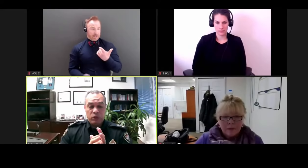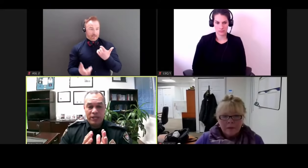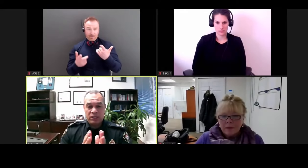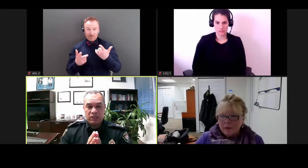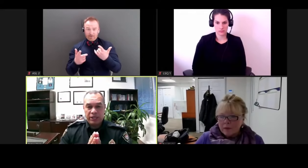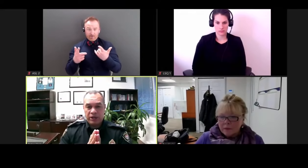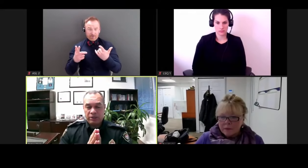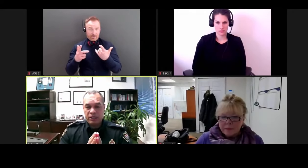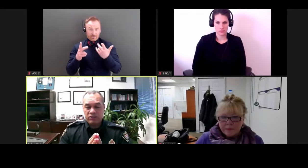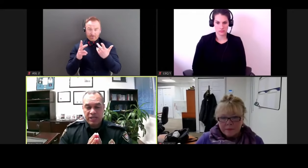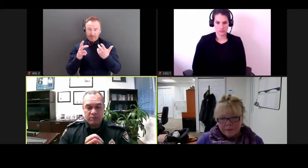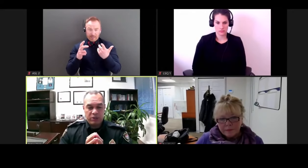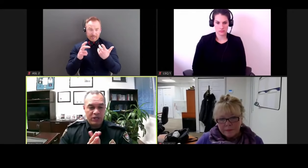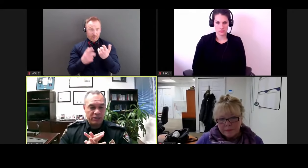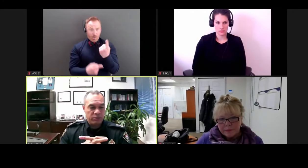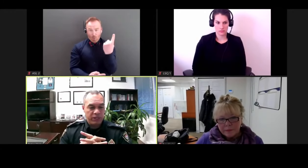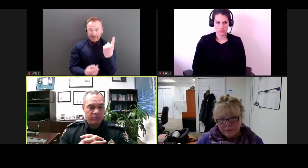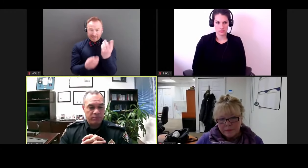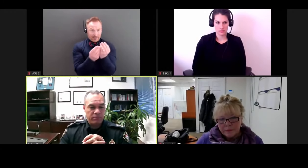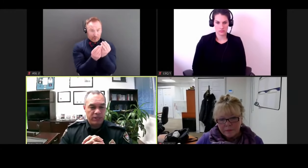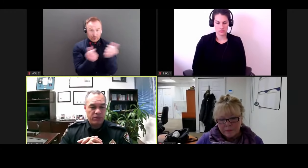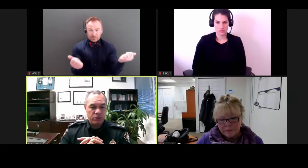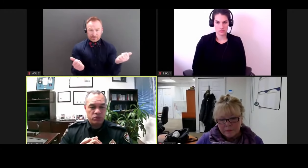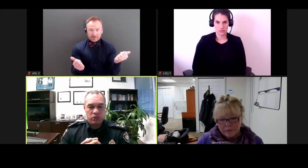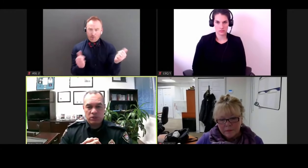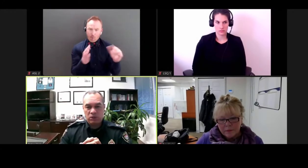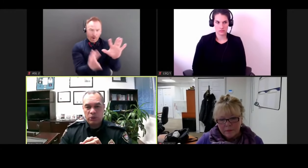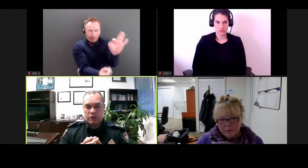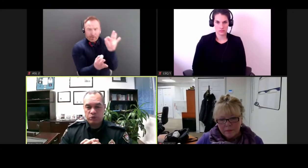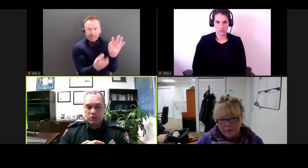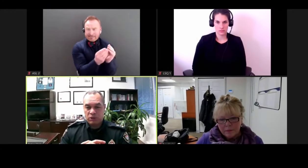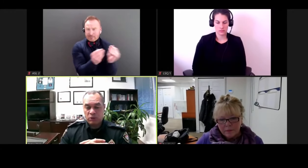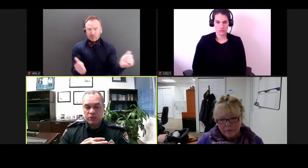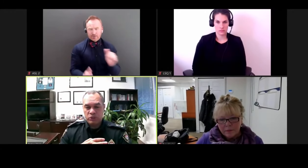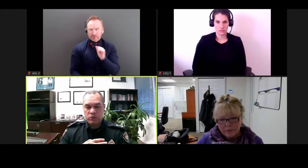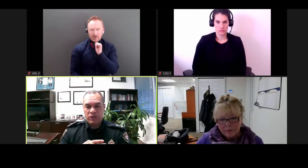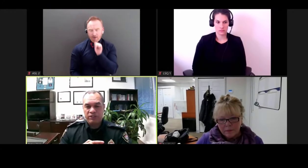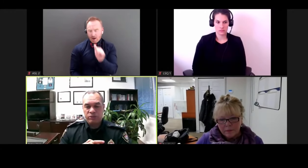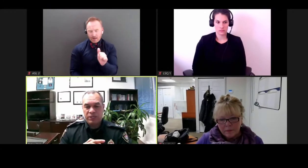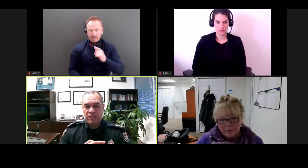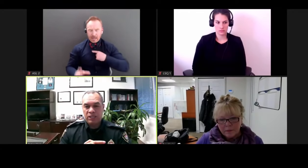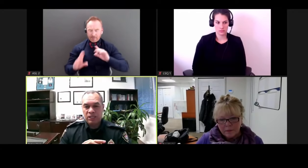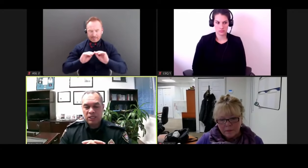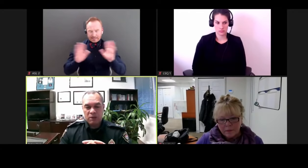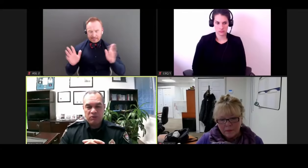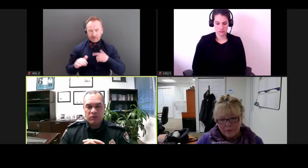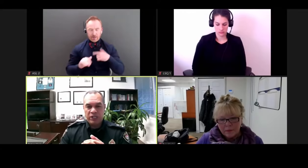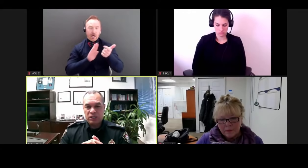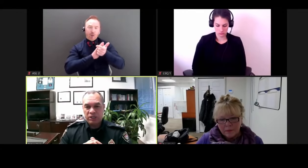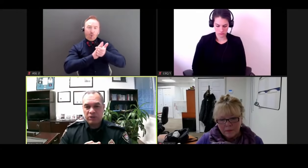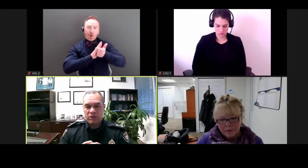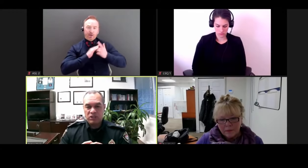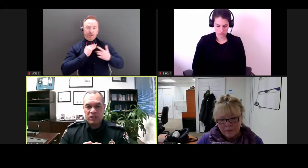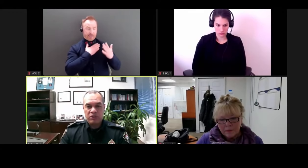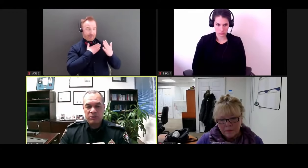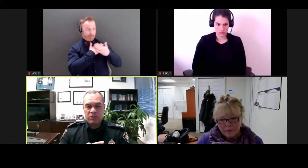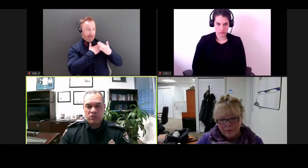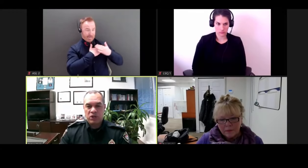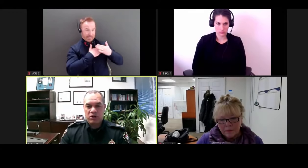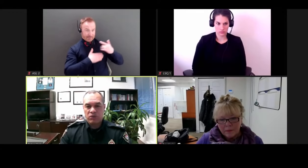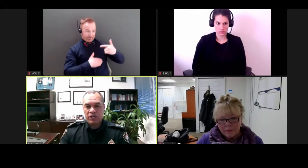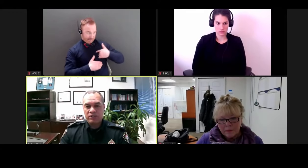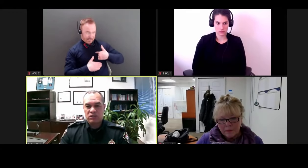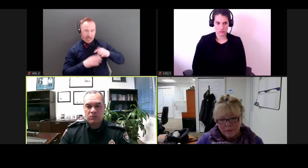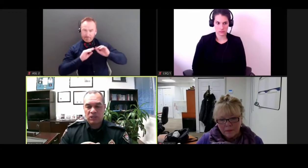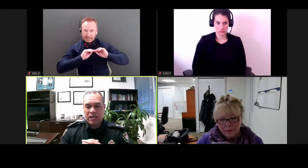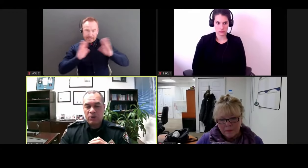I'll be quite clear, and I stand to be corrected by those who are lawyers, but the lawyers who advise me have been very clear. There is nothing within the Charter